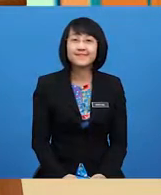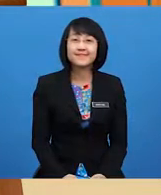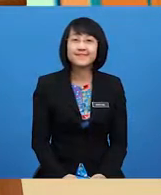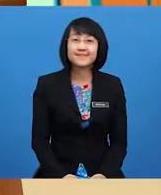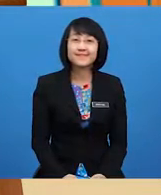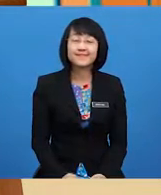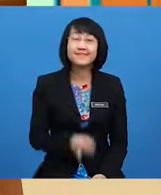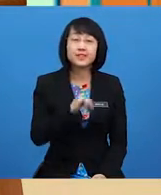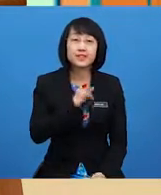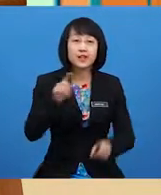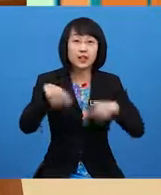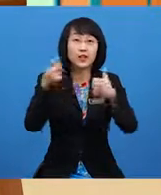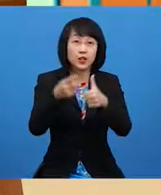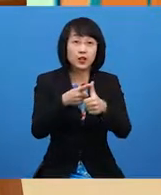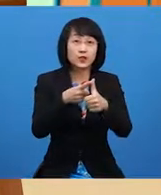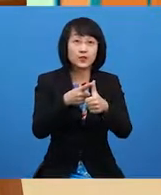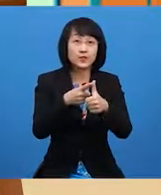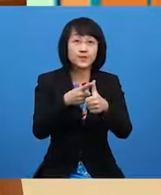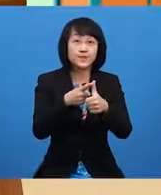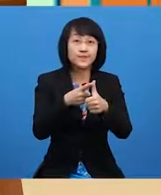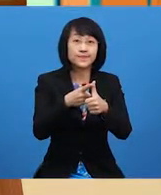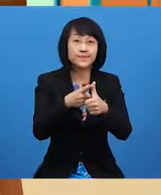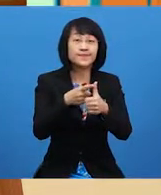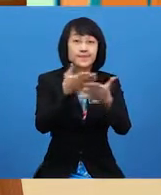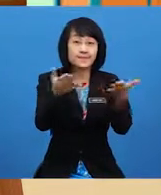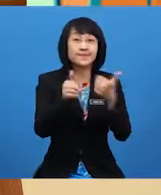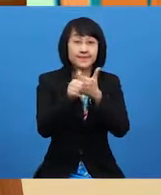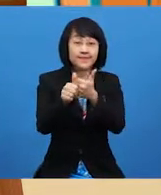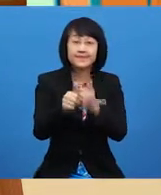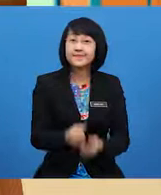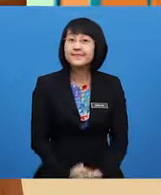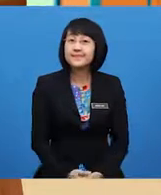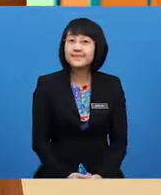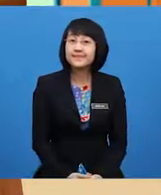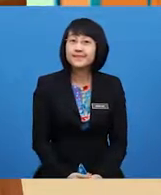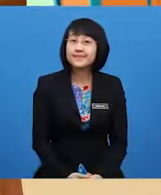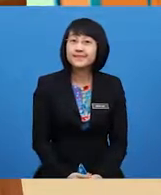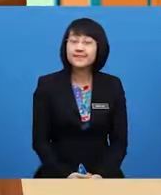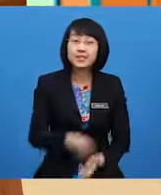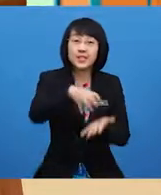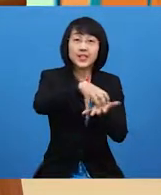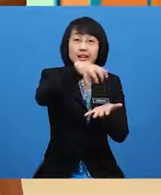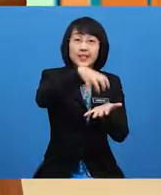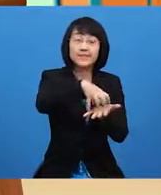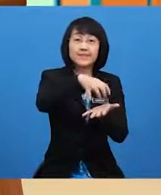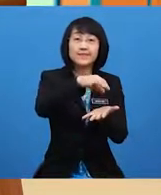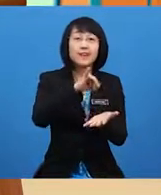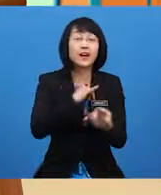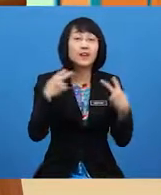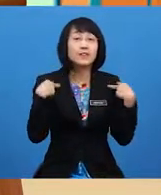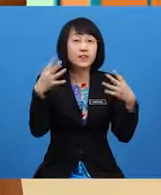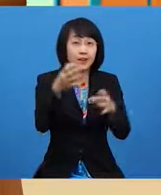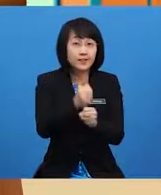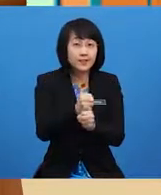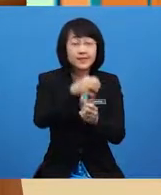I go first and then you read, okay? So, let's go. Cake, cake,